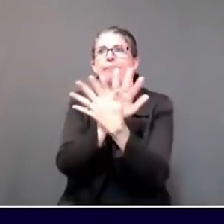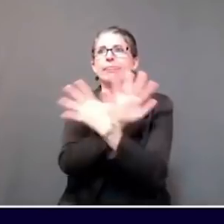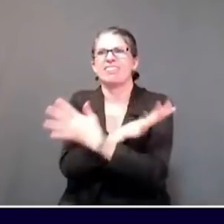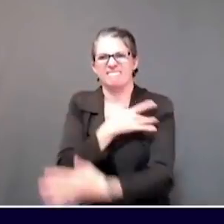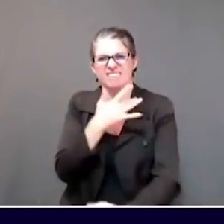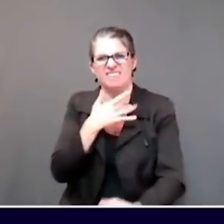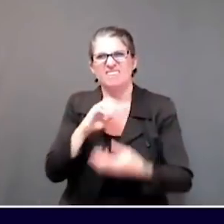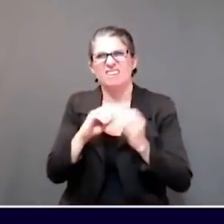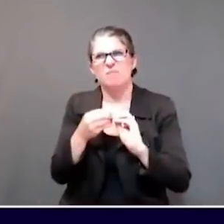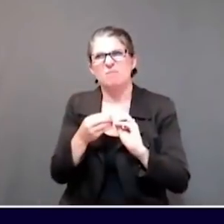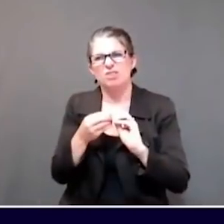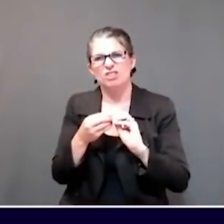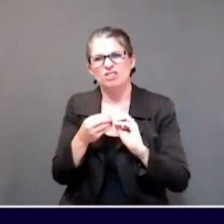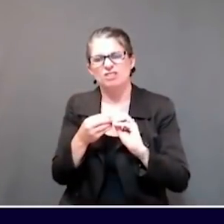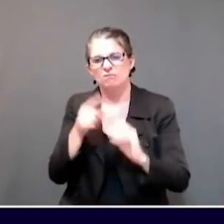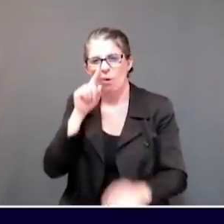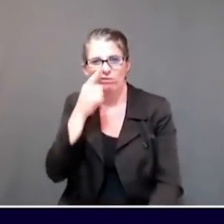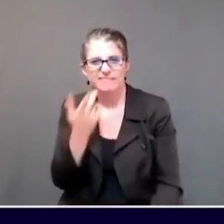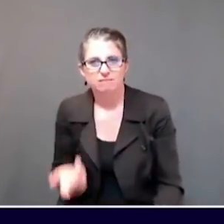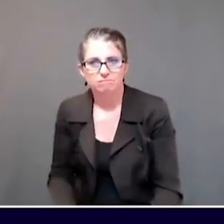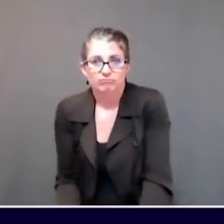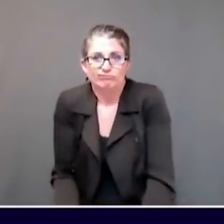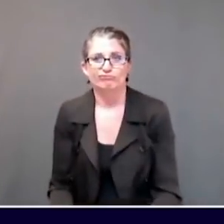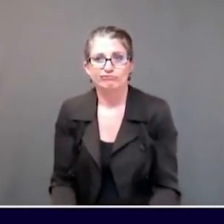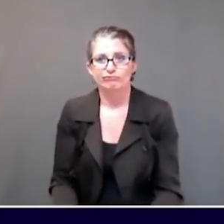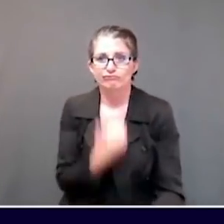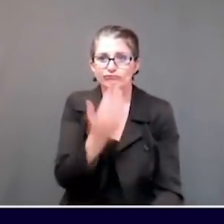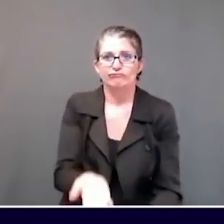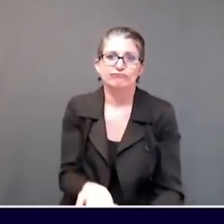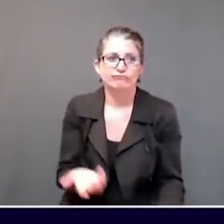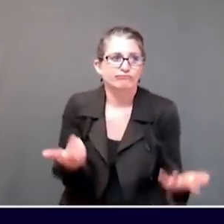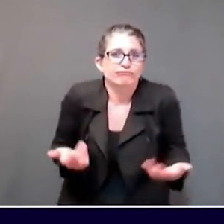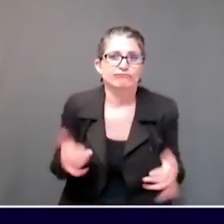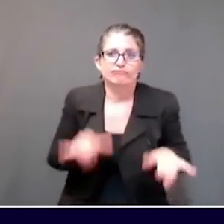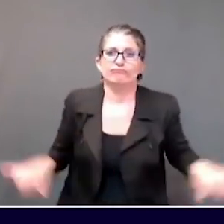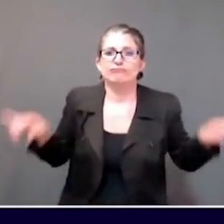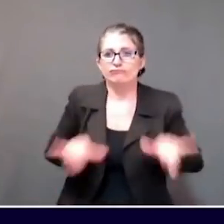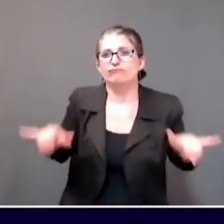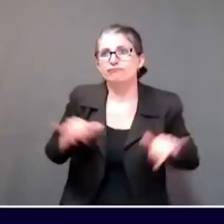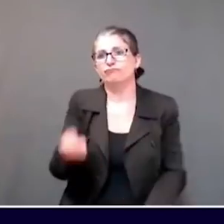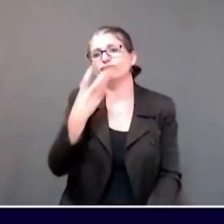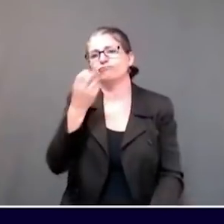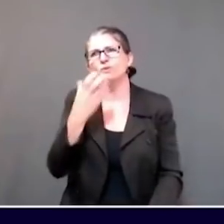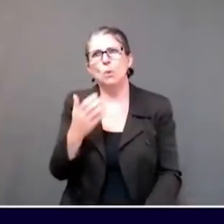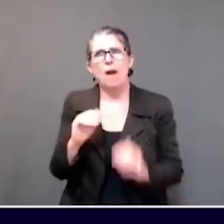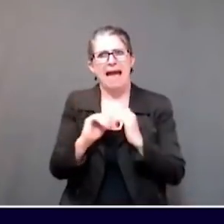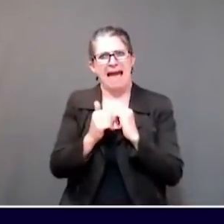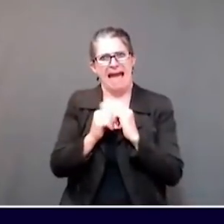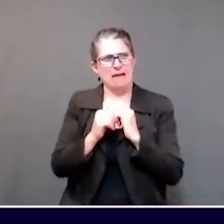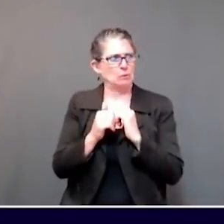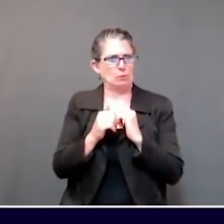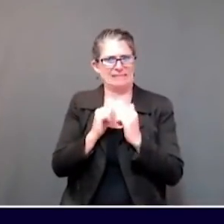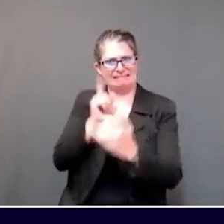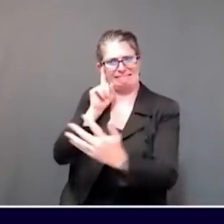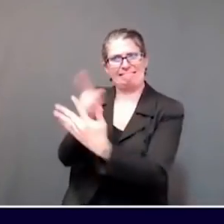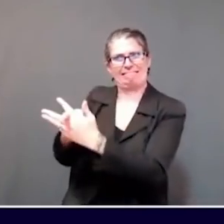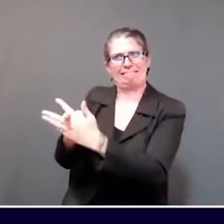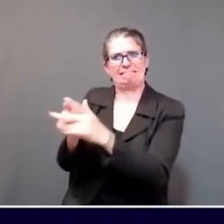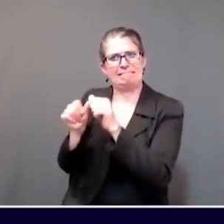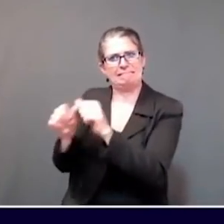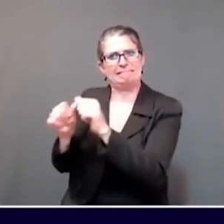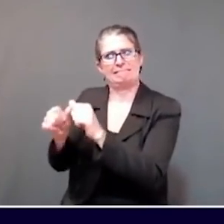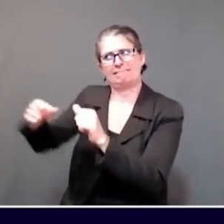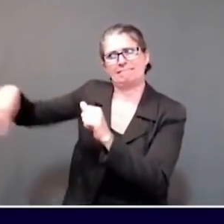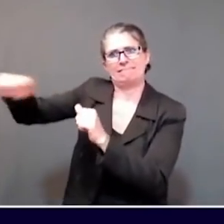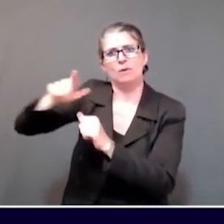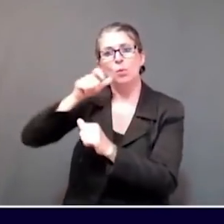efforts? And what are the most important metrics that we need to keep in mind when we think about the current state of the pandemic and then as we